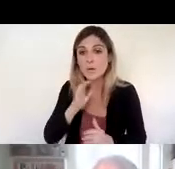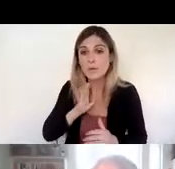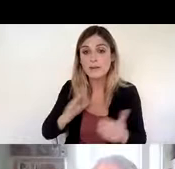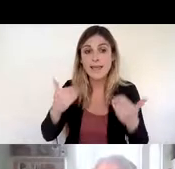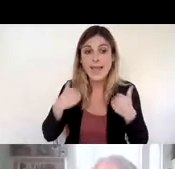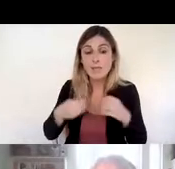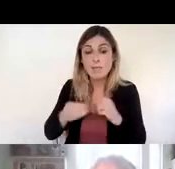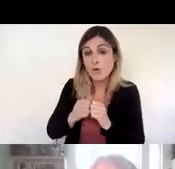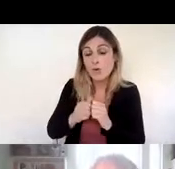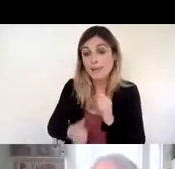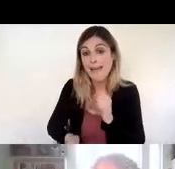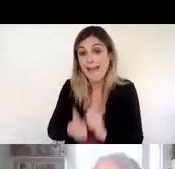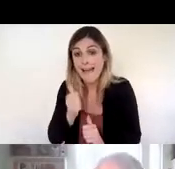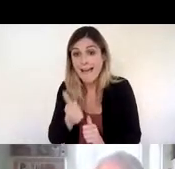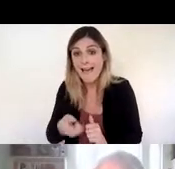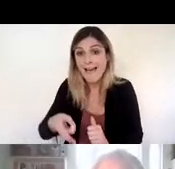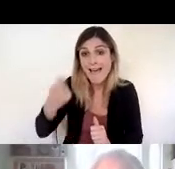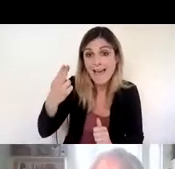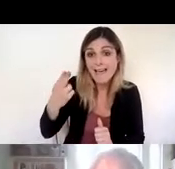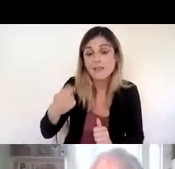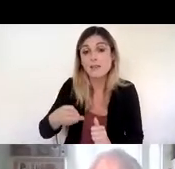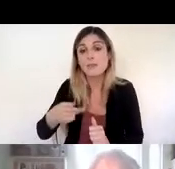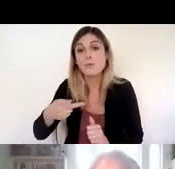meats, had a lower risk of breaking a bone.